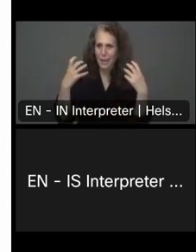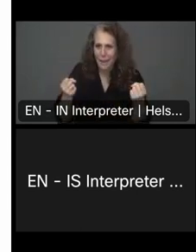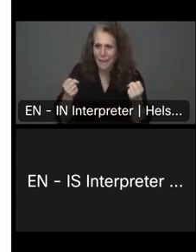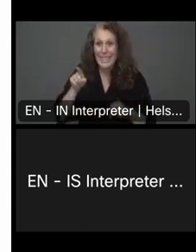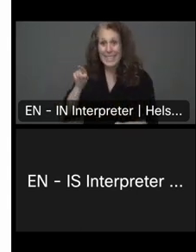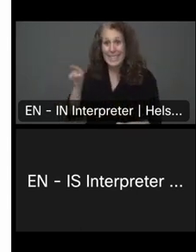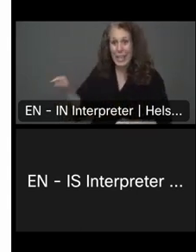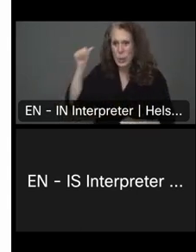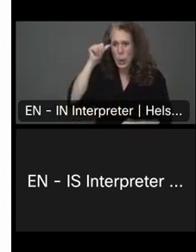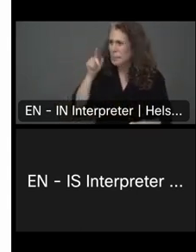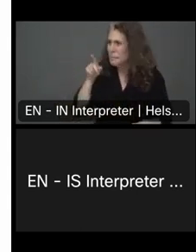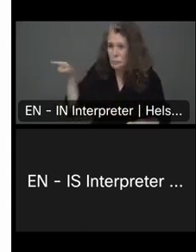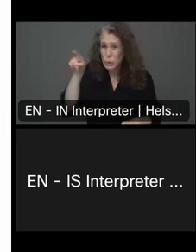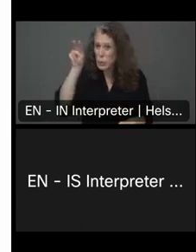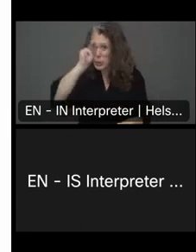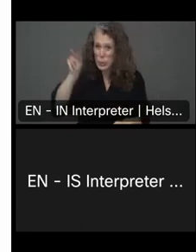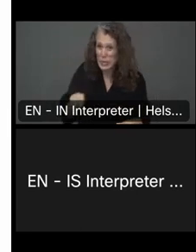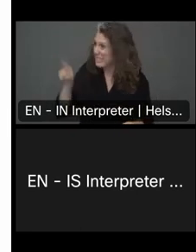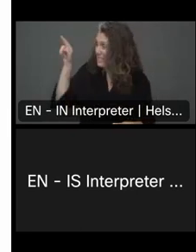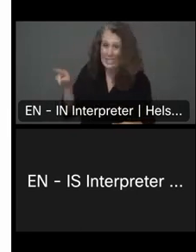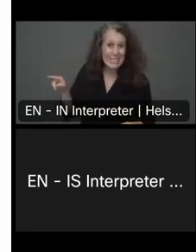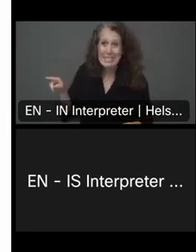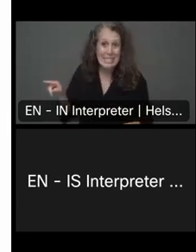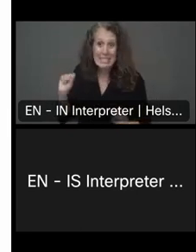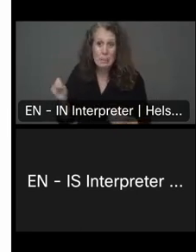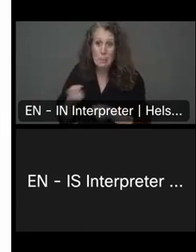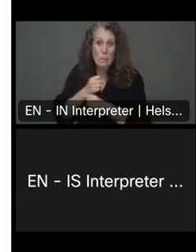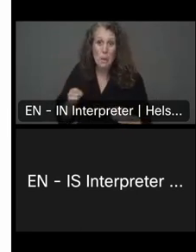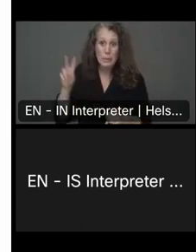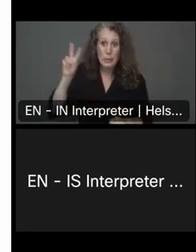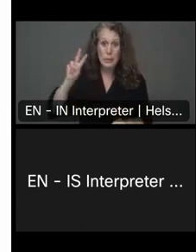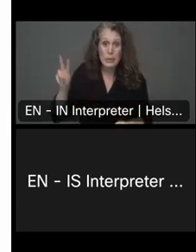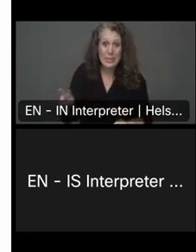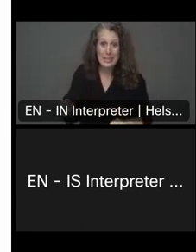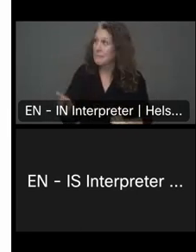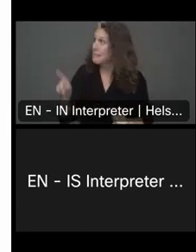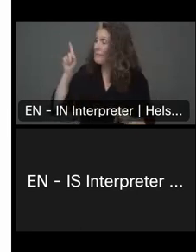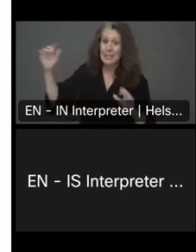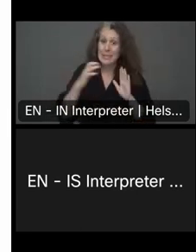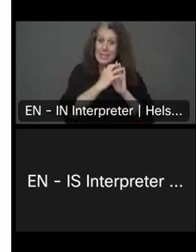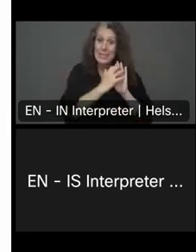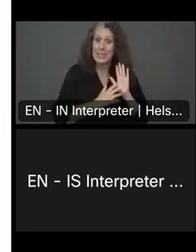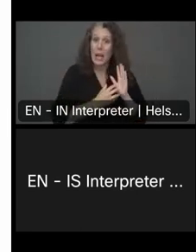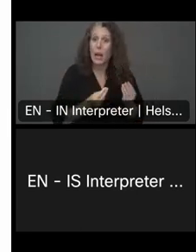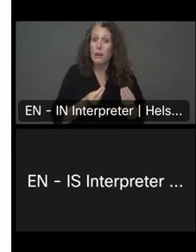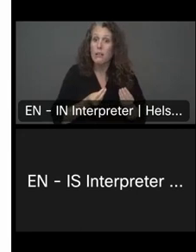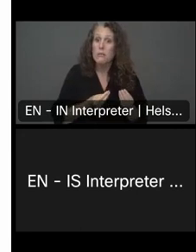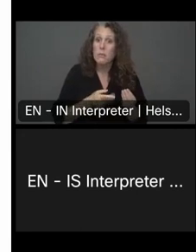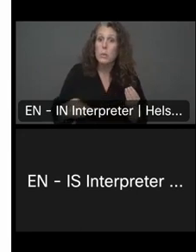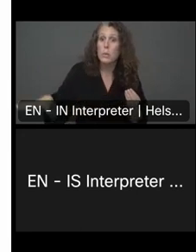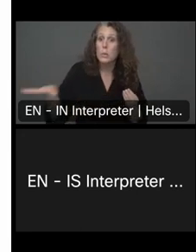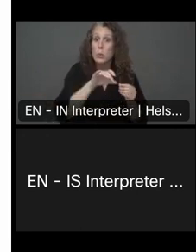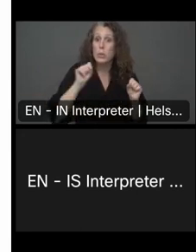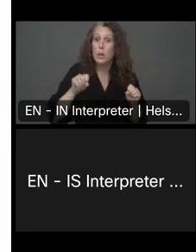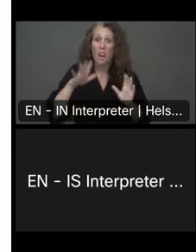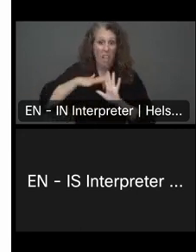read this text. If not, the text is available. Shall I leave it there for a moment